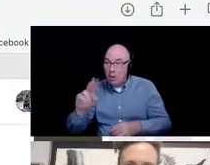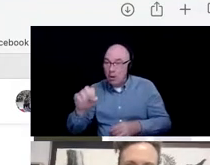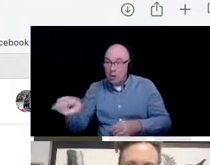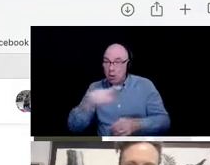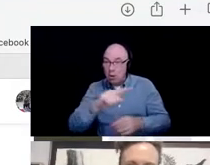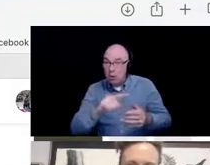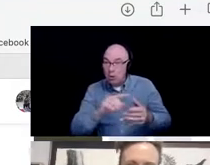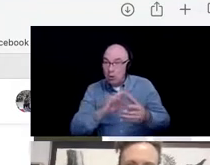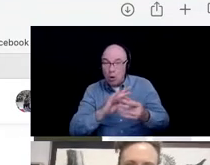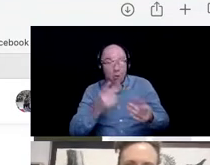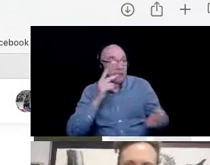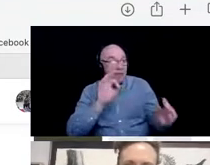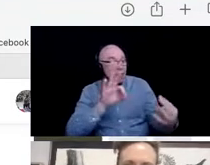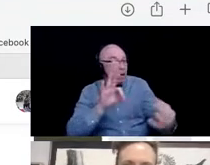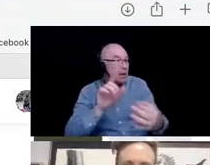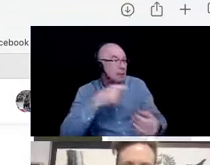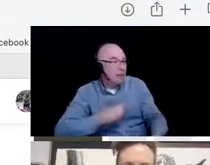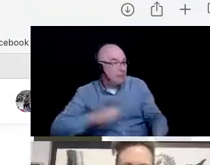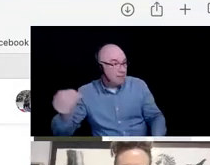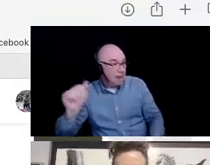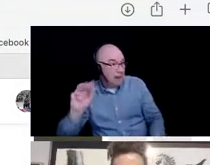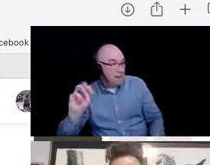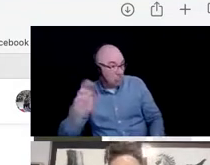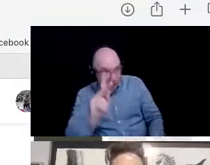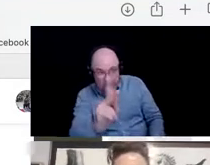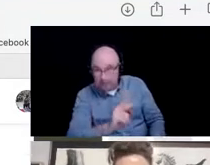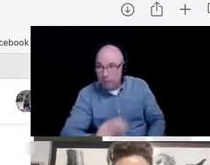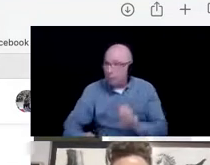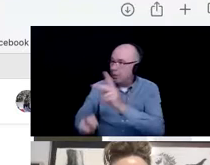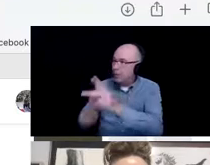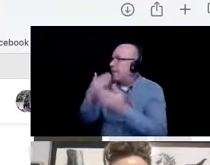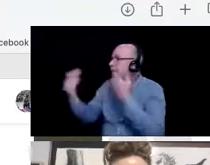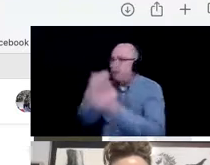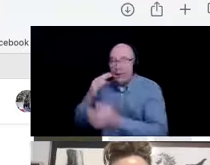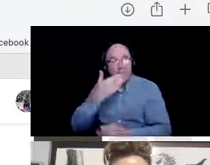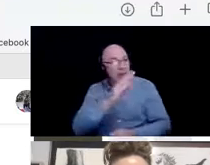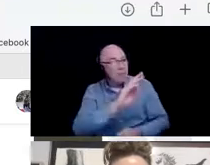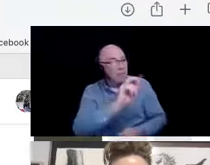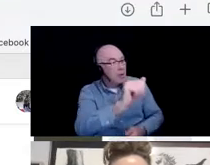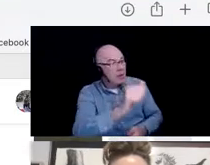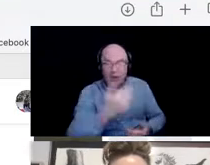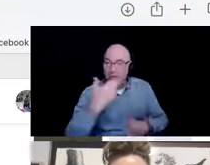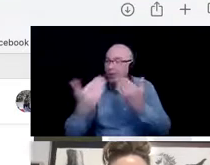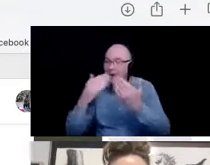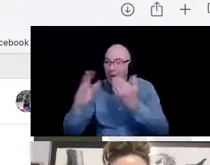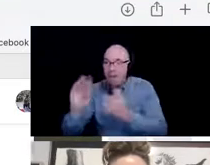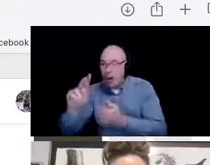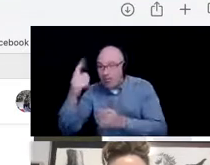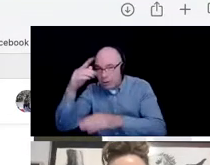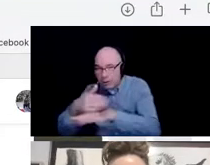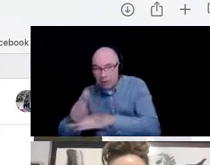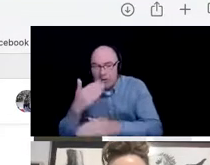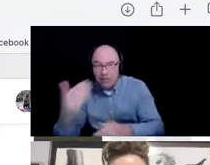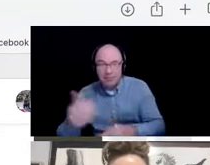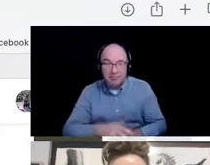below. I want to hear feedback so I can give it to Amber, okay? Thank you. Thank you, Brenda, for having me. Thank you. Thank you, Bonnie, for sharing.